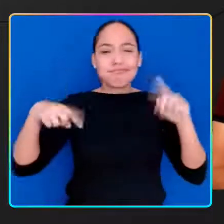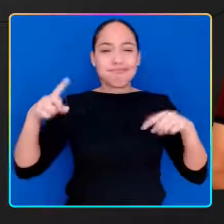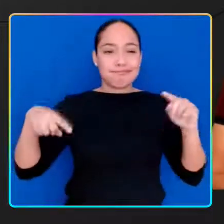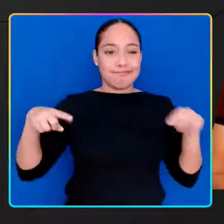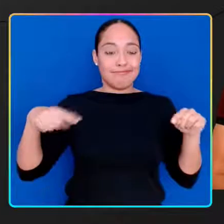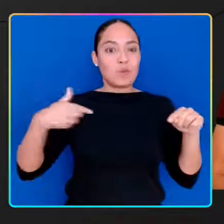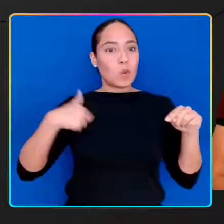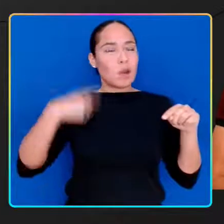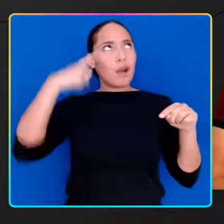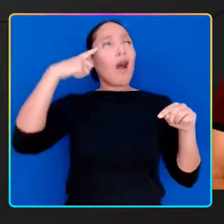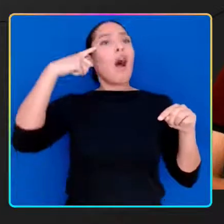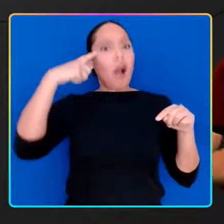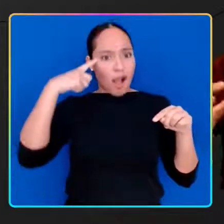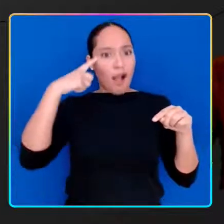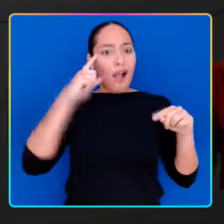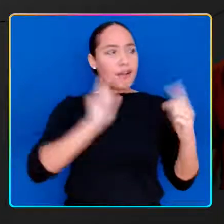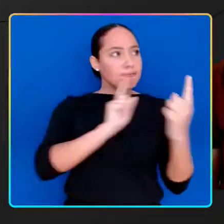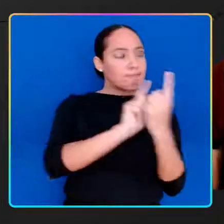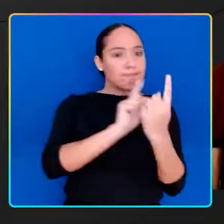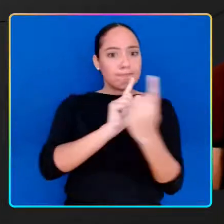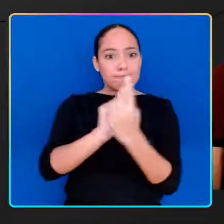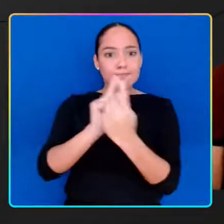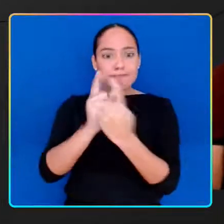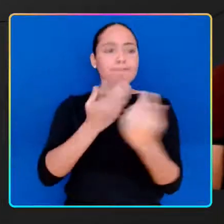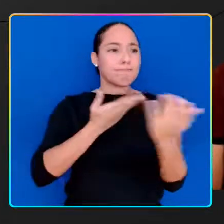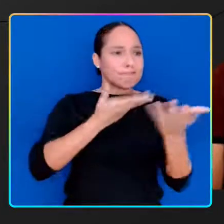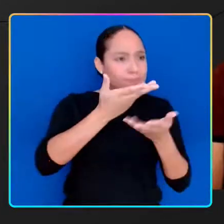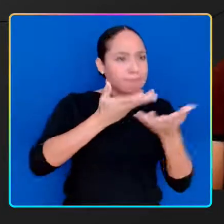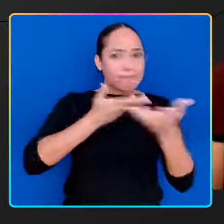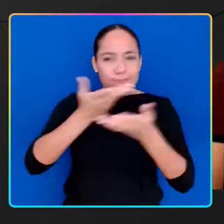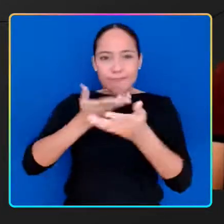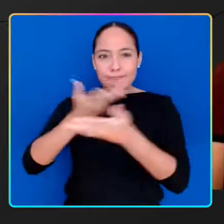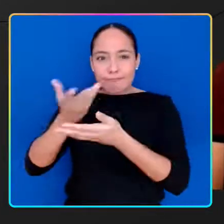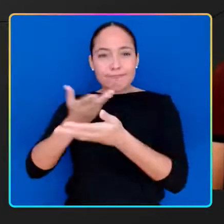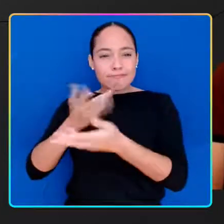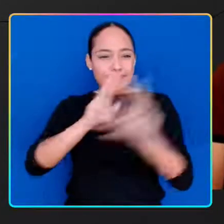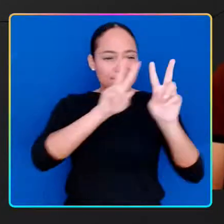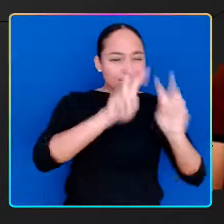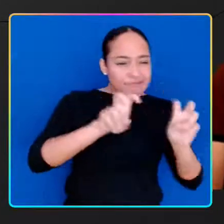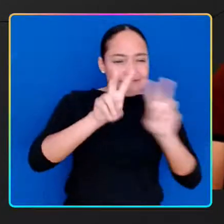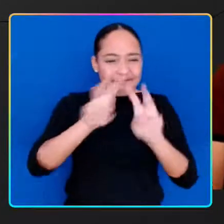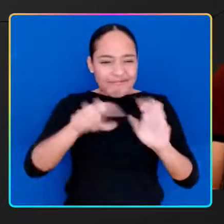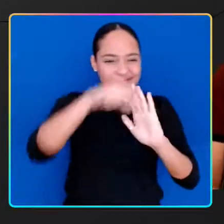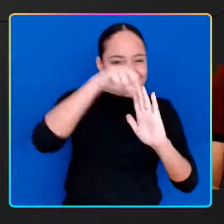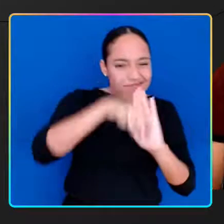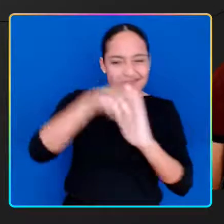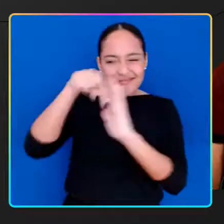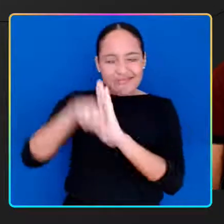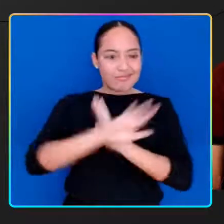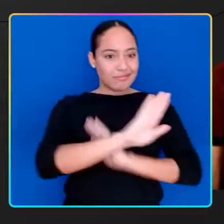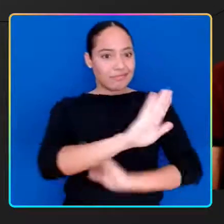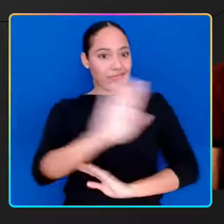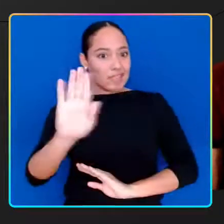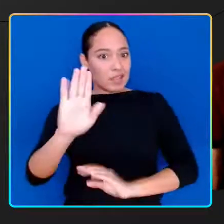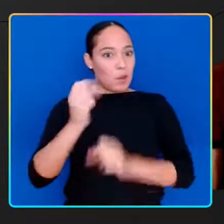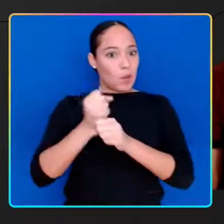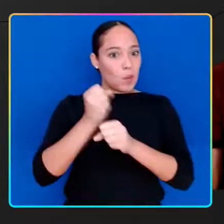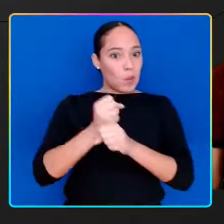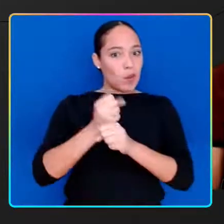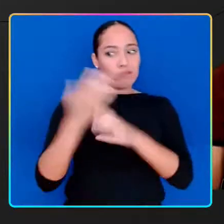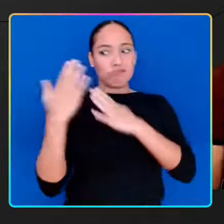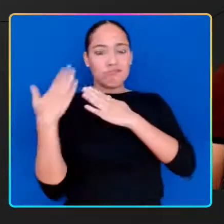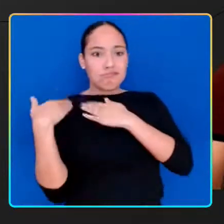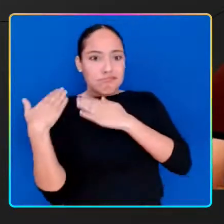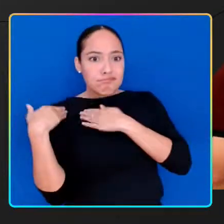out what they're actually doing and how they got to this stage in their careers. And in season 1, we talked